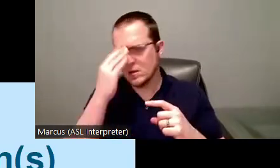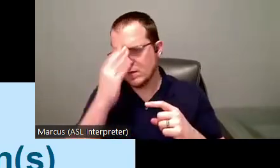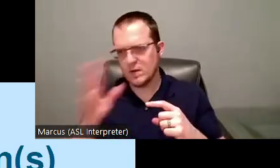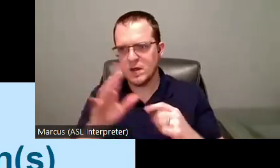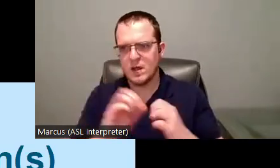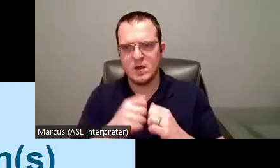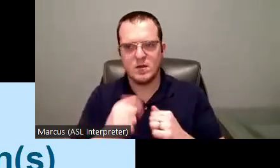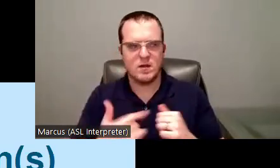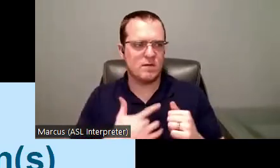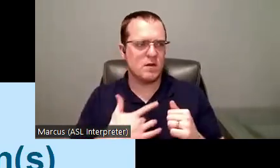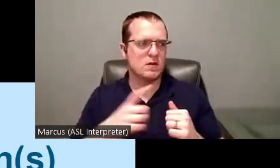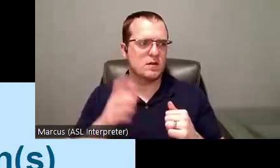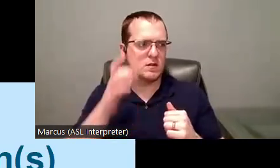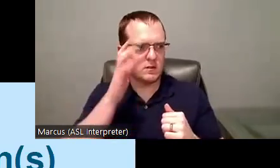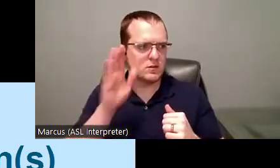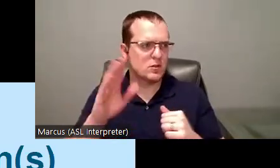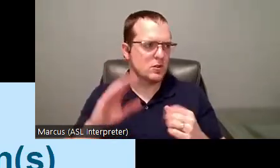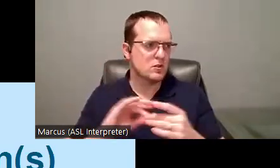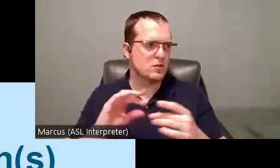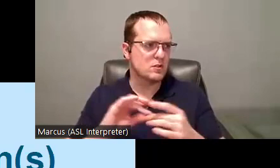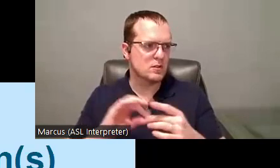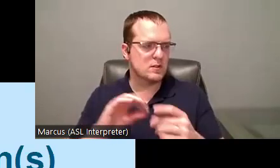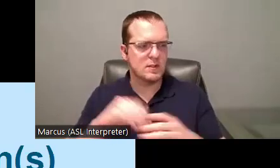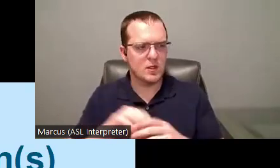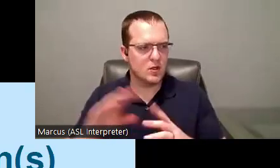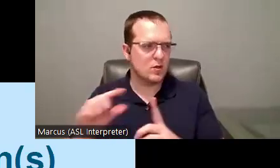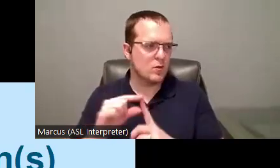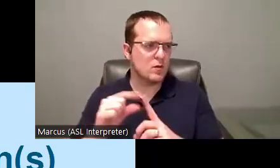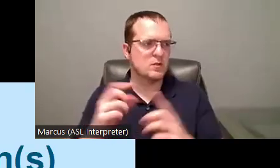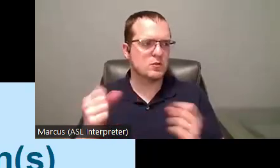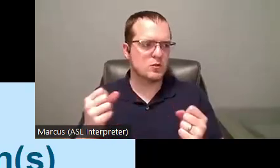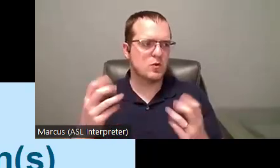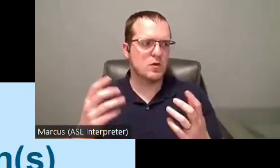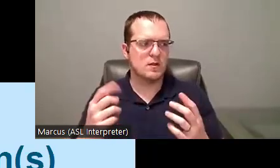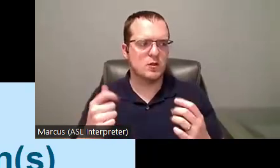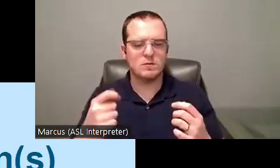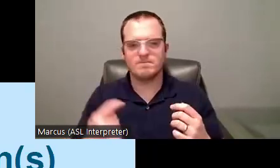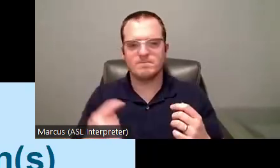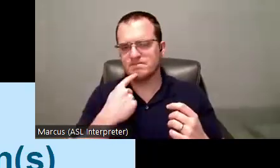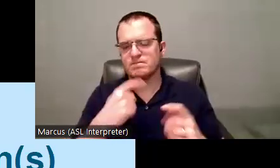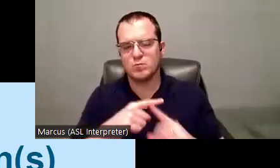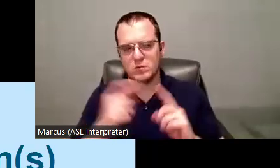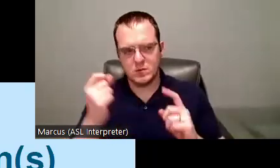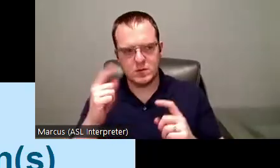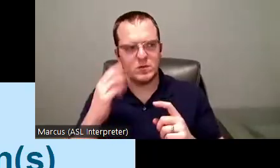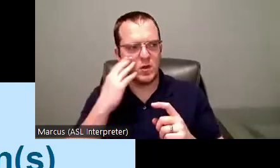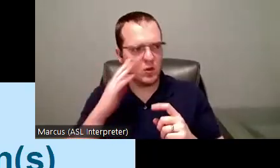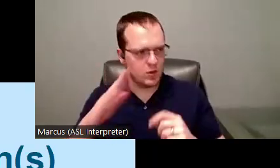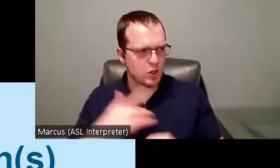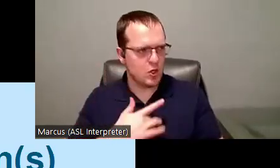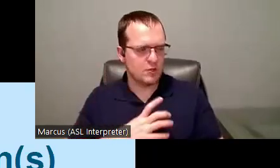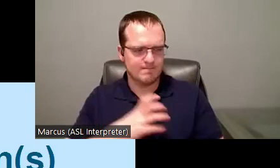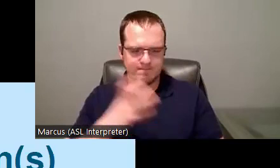that felt to listen to her speak about it in her own words. So it is a little disappointing, but just know that her heart is here,